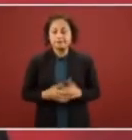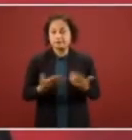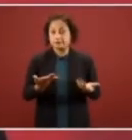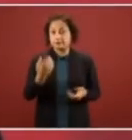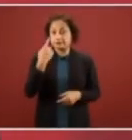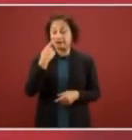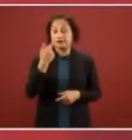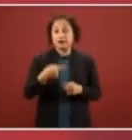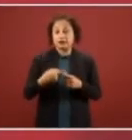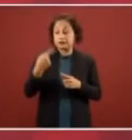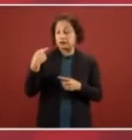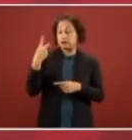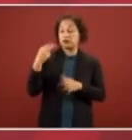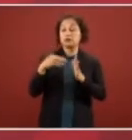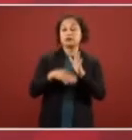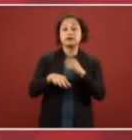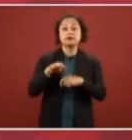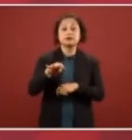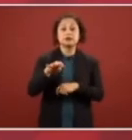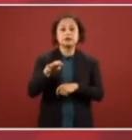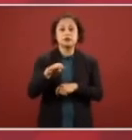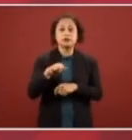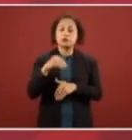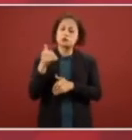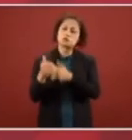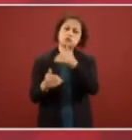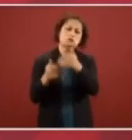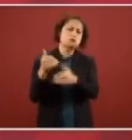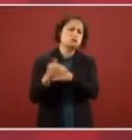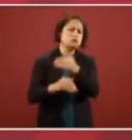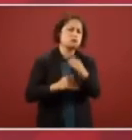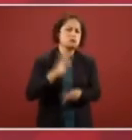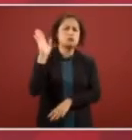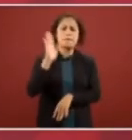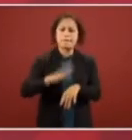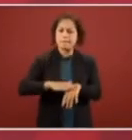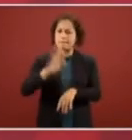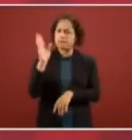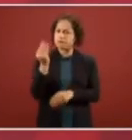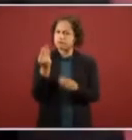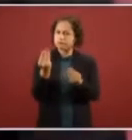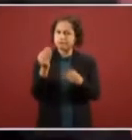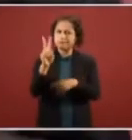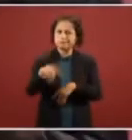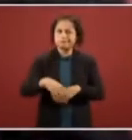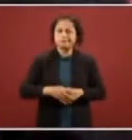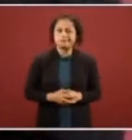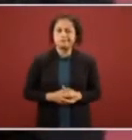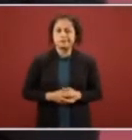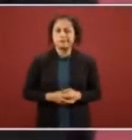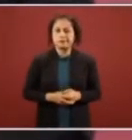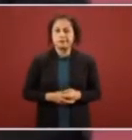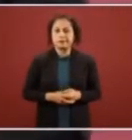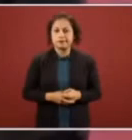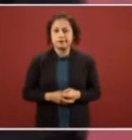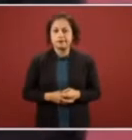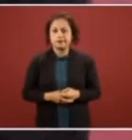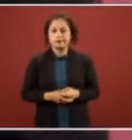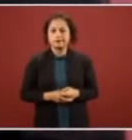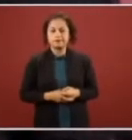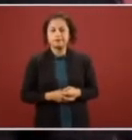mucho en el 2019. And we did advance a lot in 2019. Mucho. Very much. Y and con